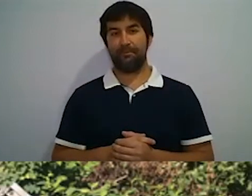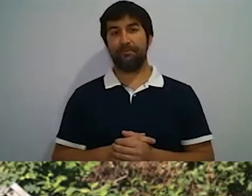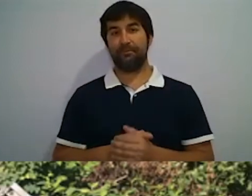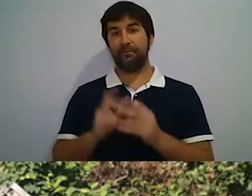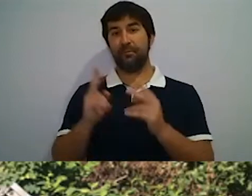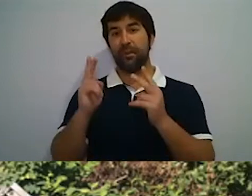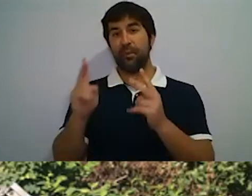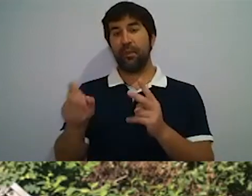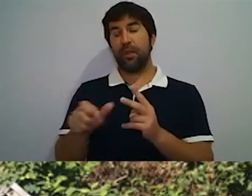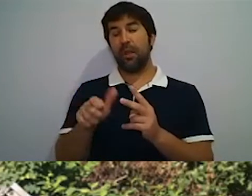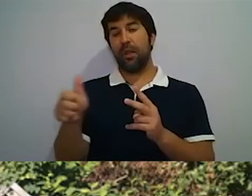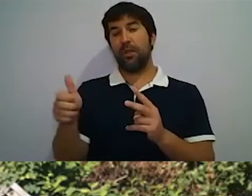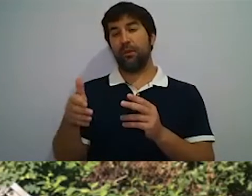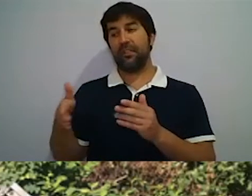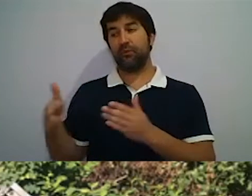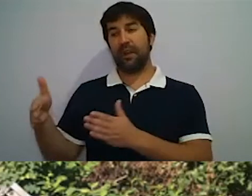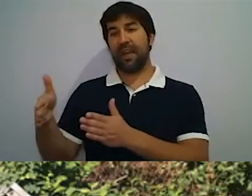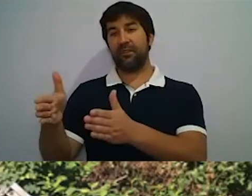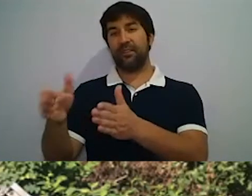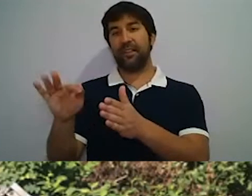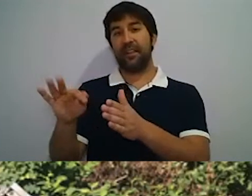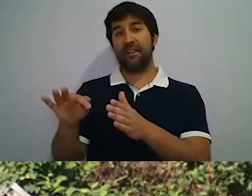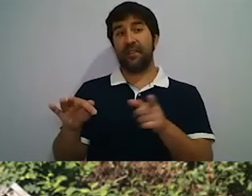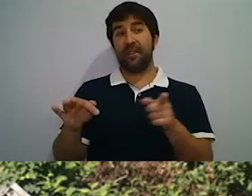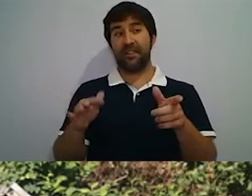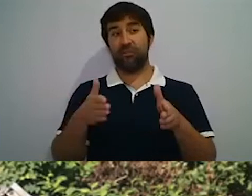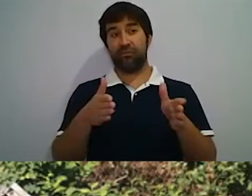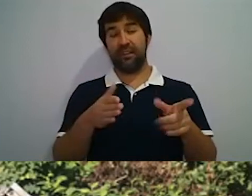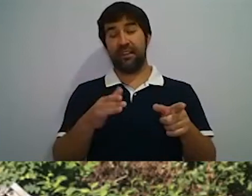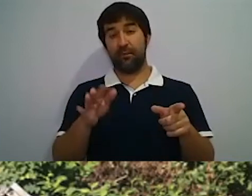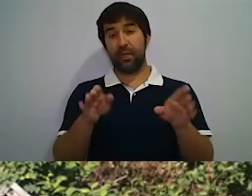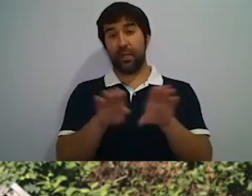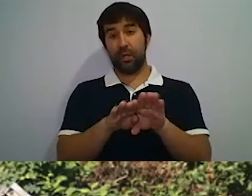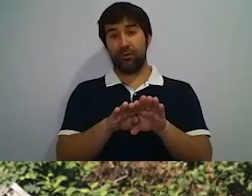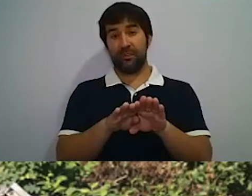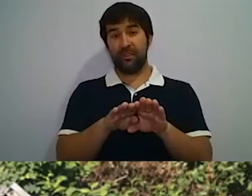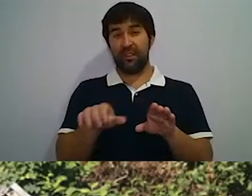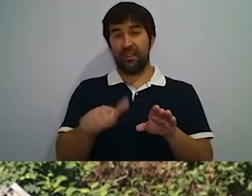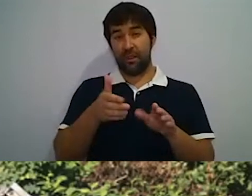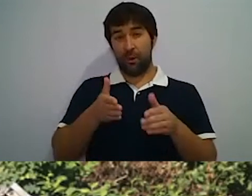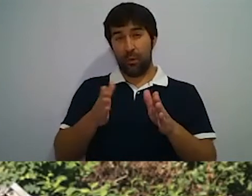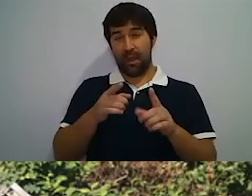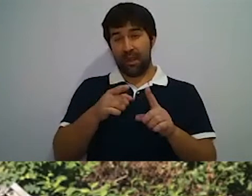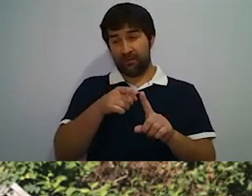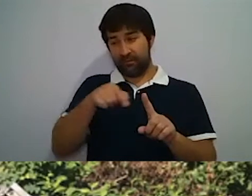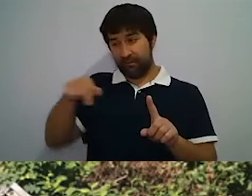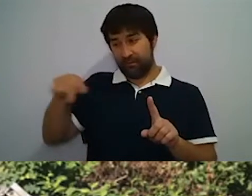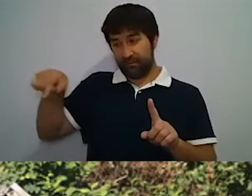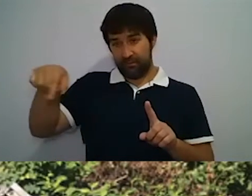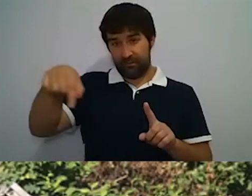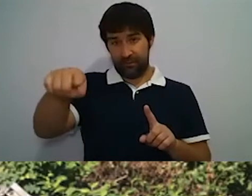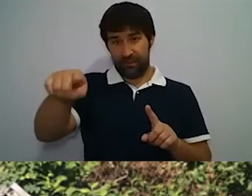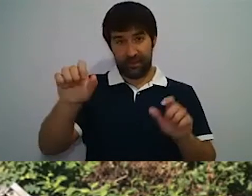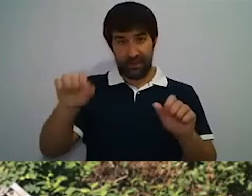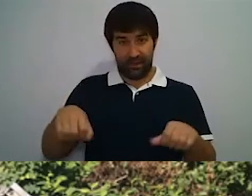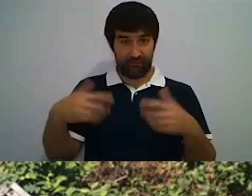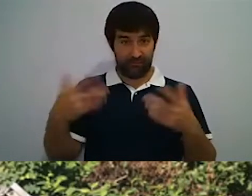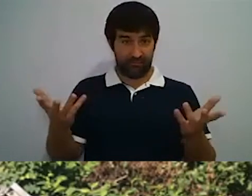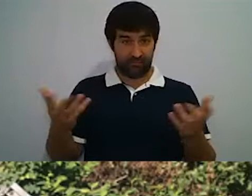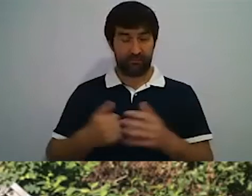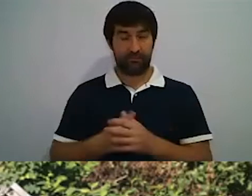there's clearly some community concern being expressed, looking at our crash and safety statistics of where do we see